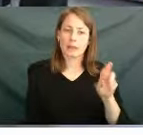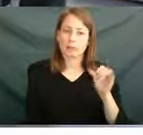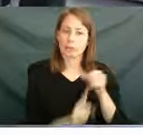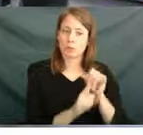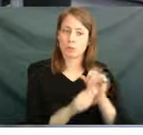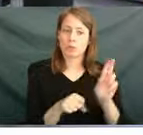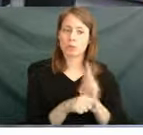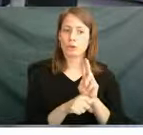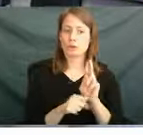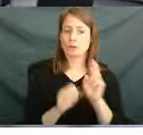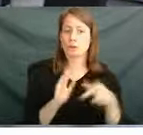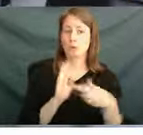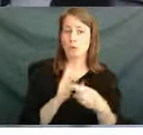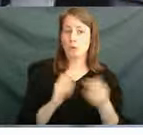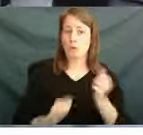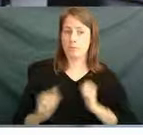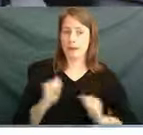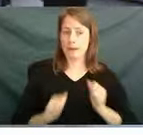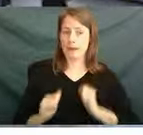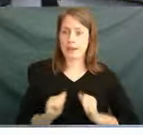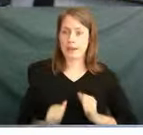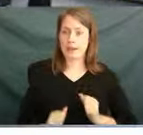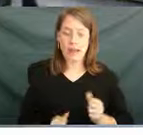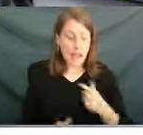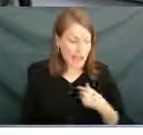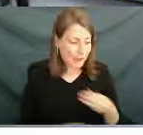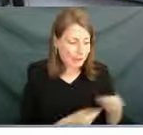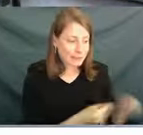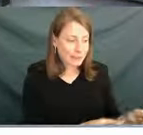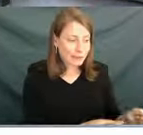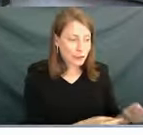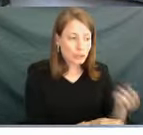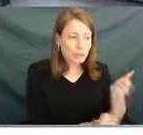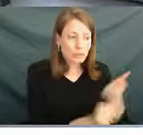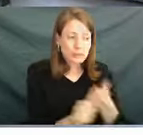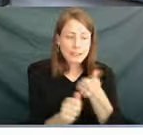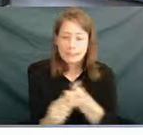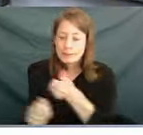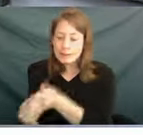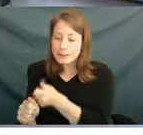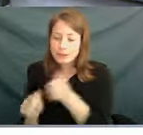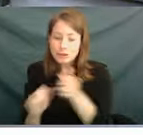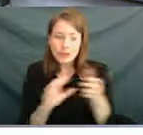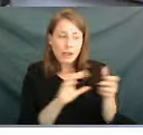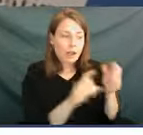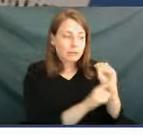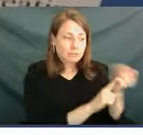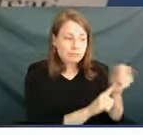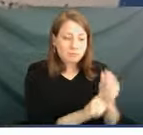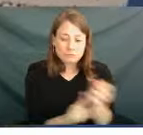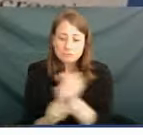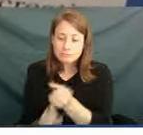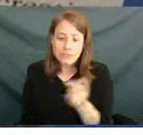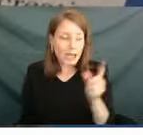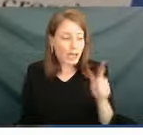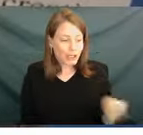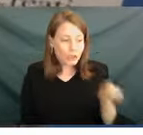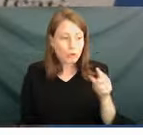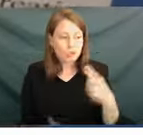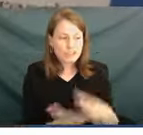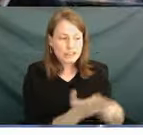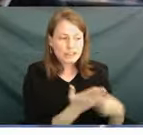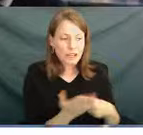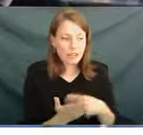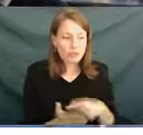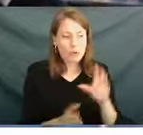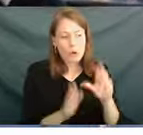want you to spend just a few minutes discussing your role play idea. Here the teacher guides pupils to particular areas